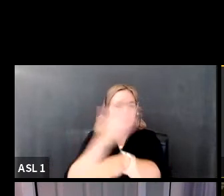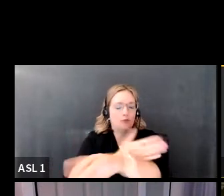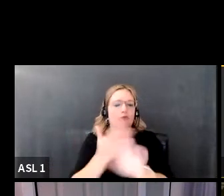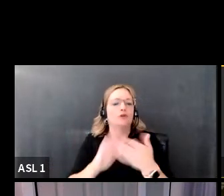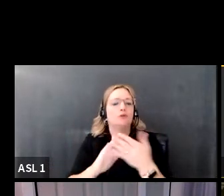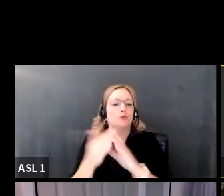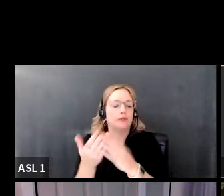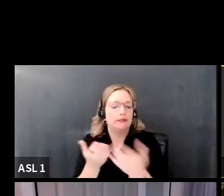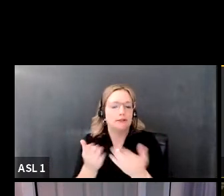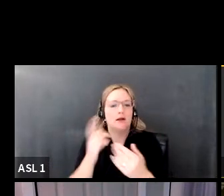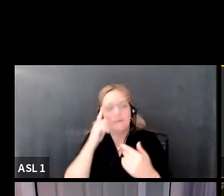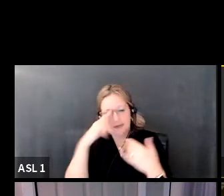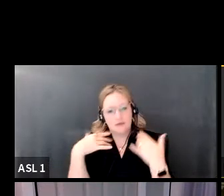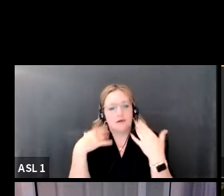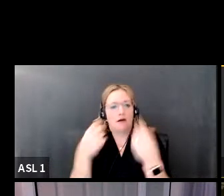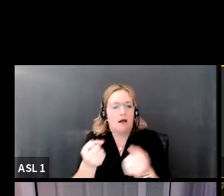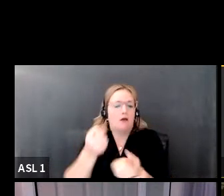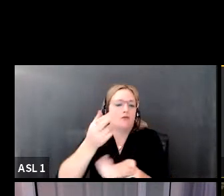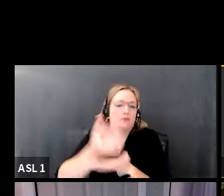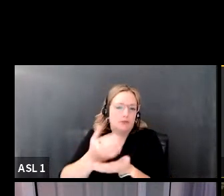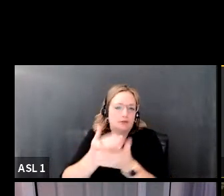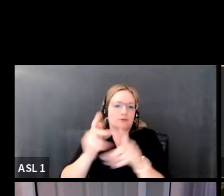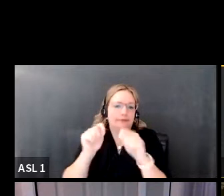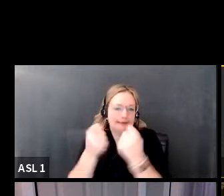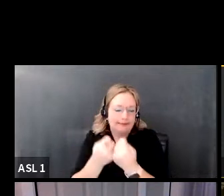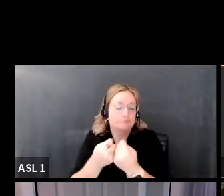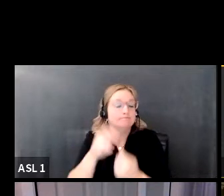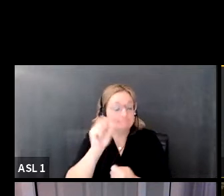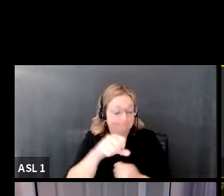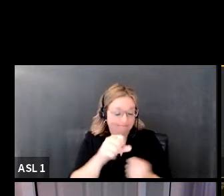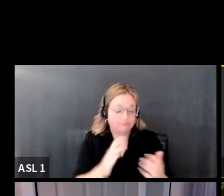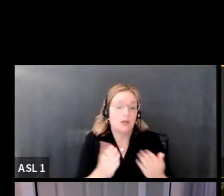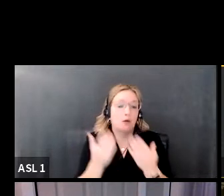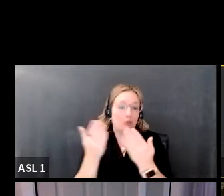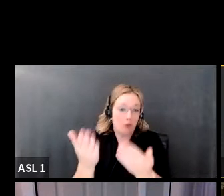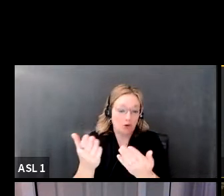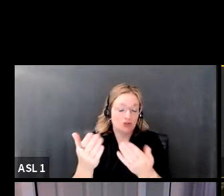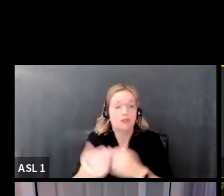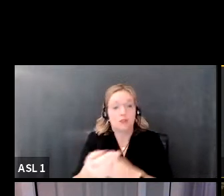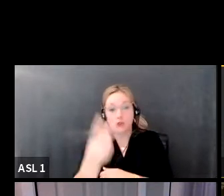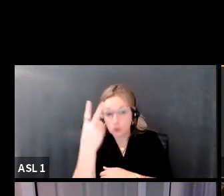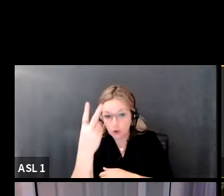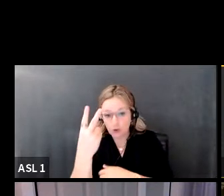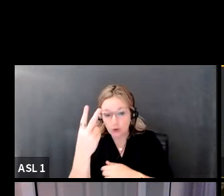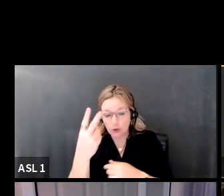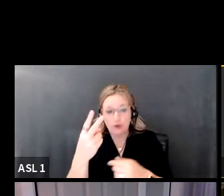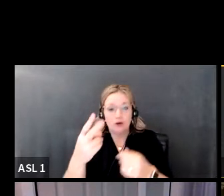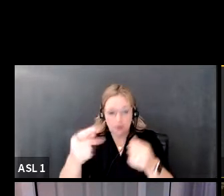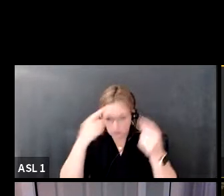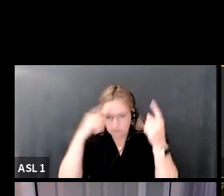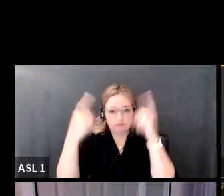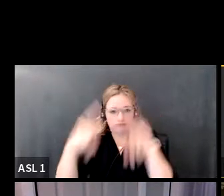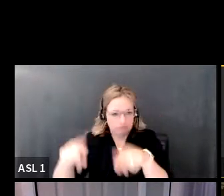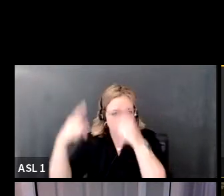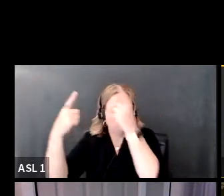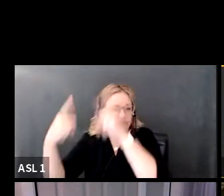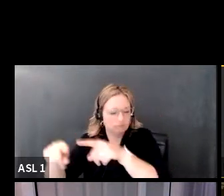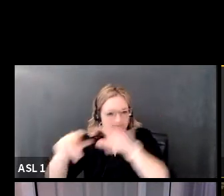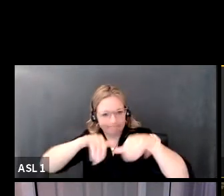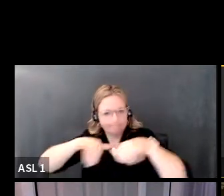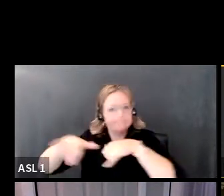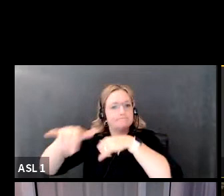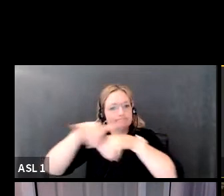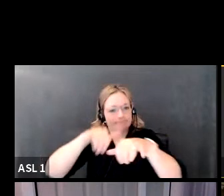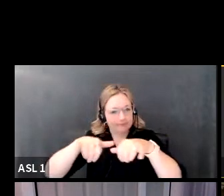health resource teams as examples cited in both of those motions which is what everyone has agreed it makes sense to transition